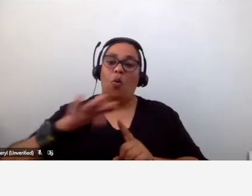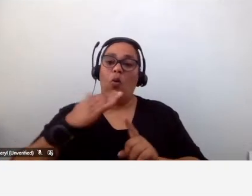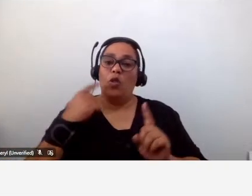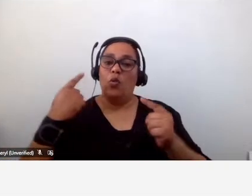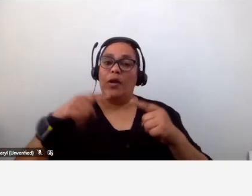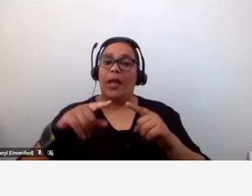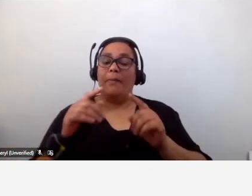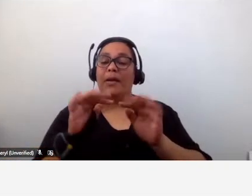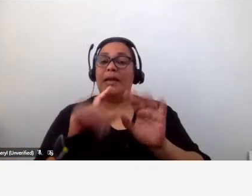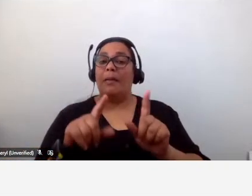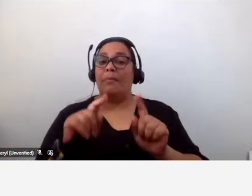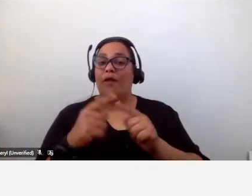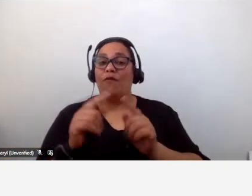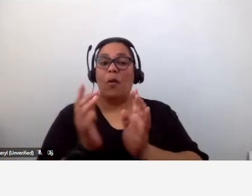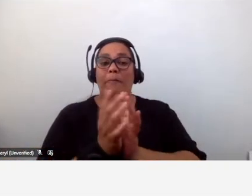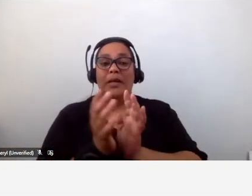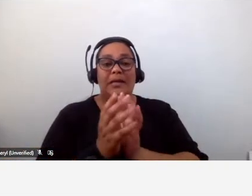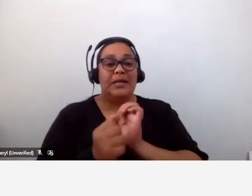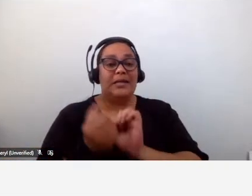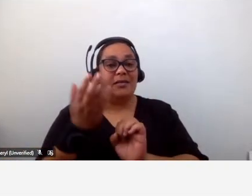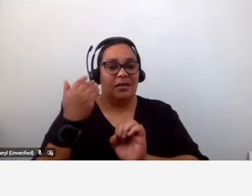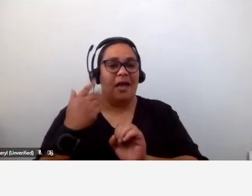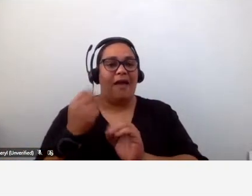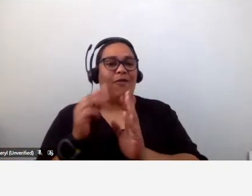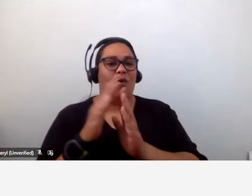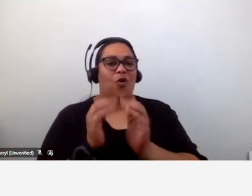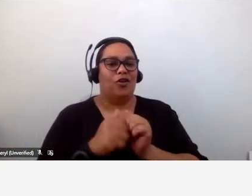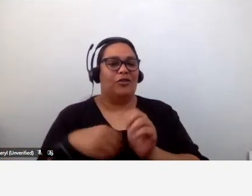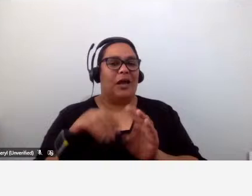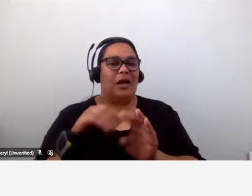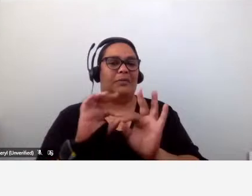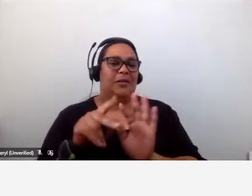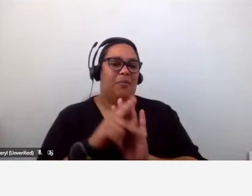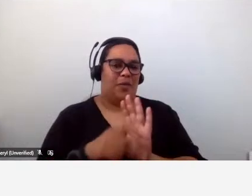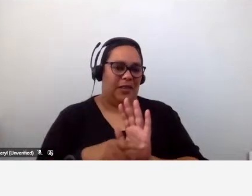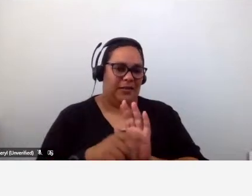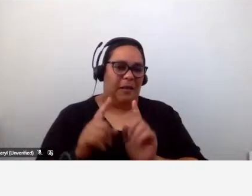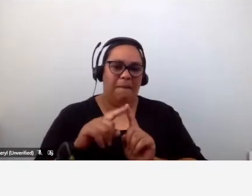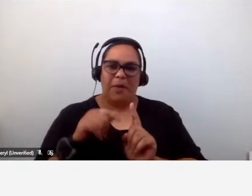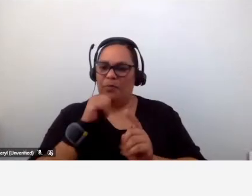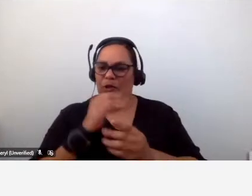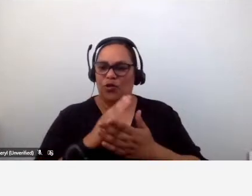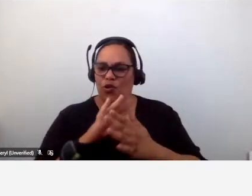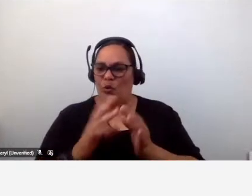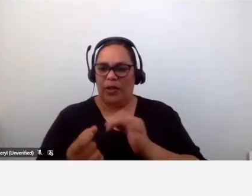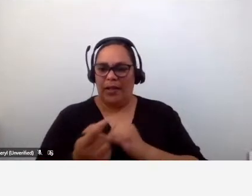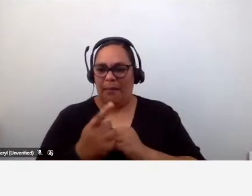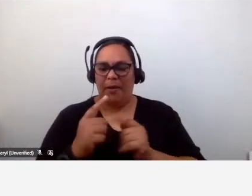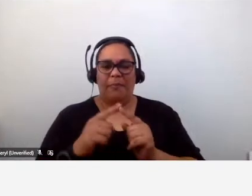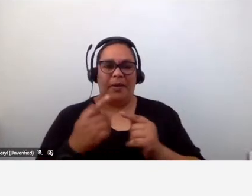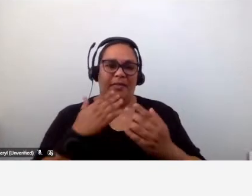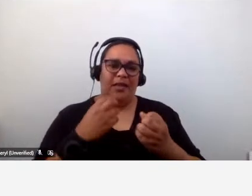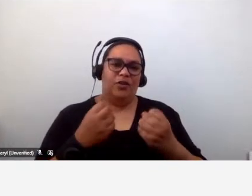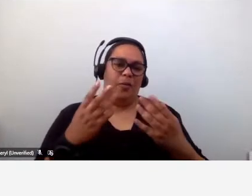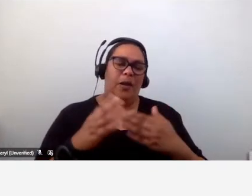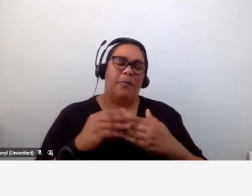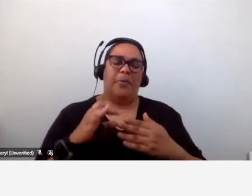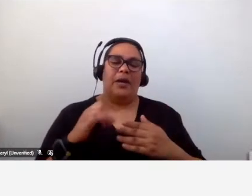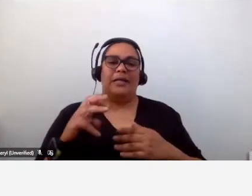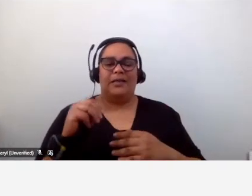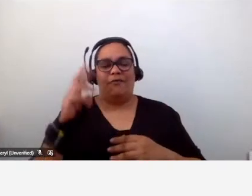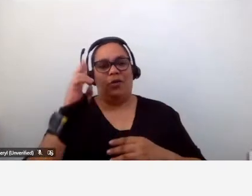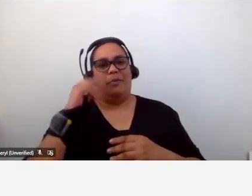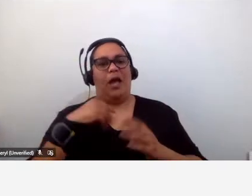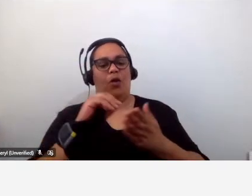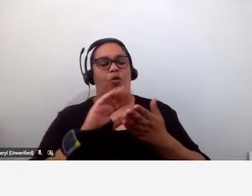for a meeting many years ago came to have a workshop around this policy, but I don't know what happened to it. So thank you, Member Kassim, for reminding me. I'll put